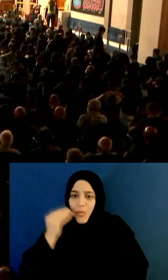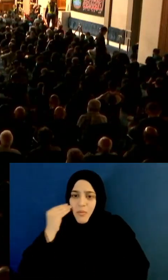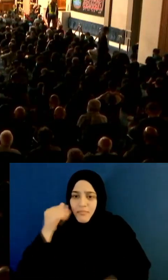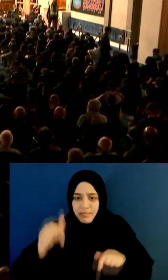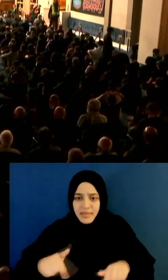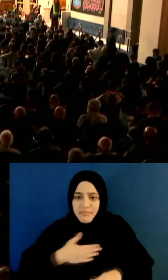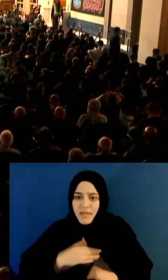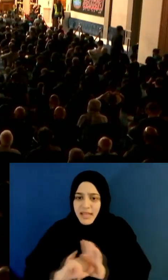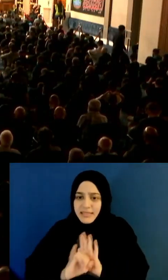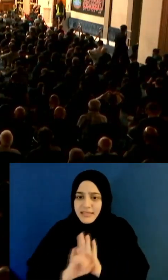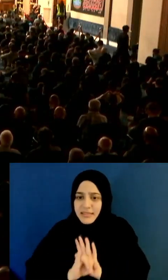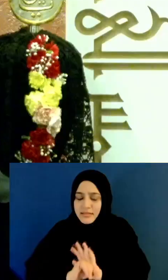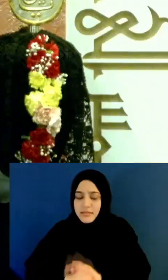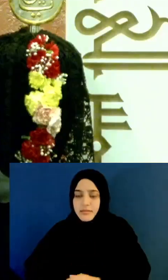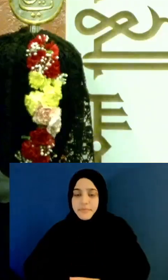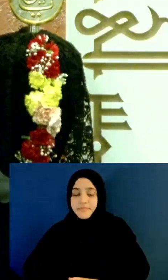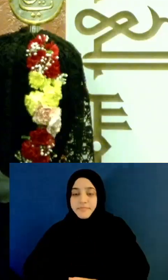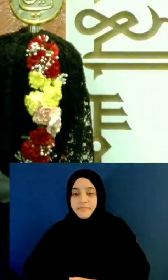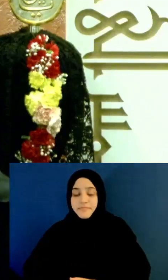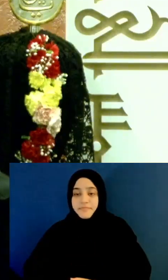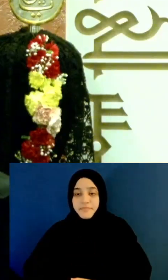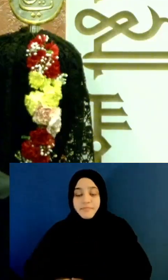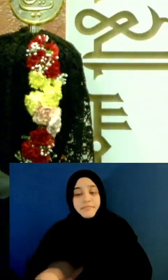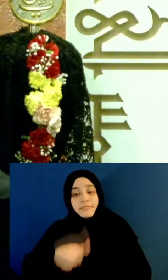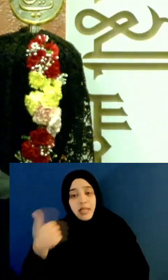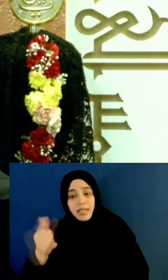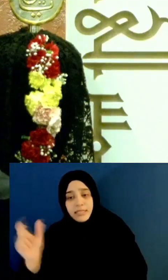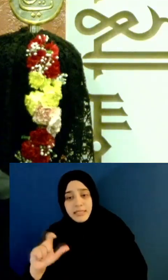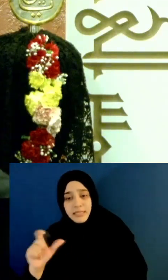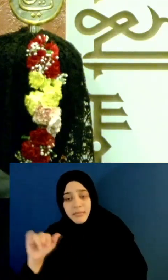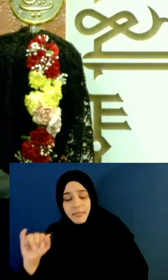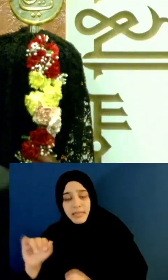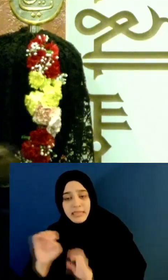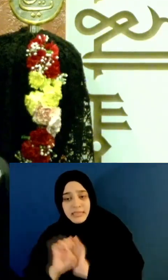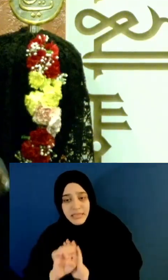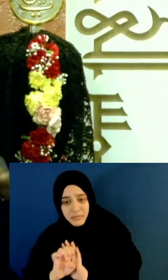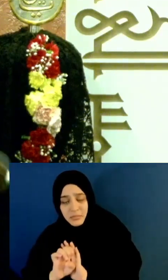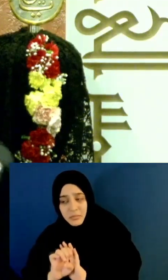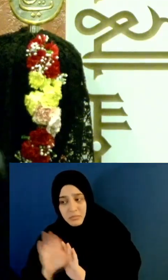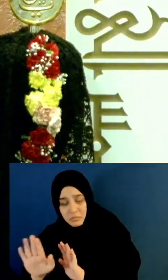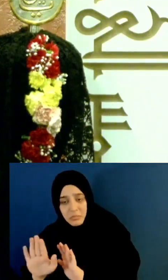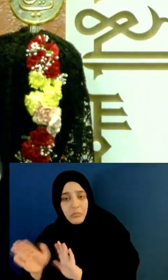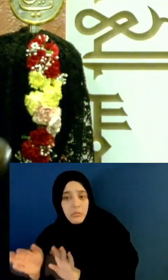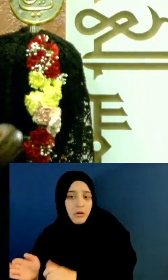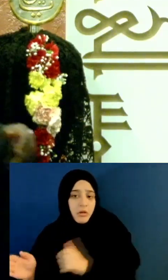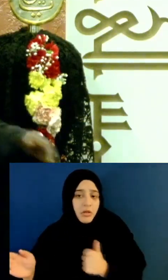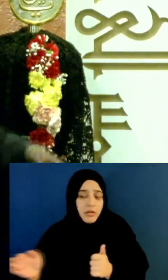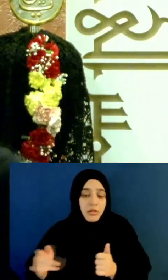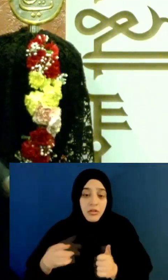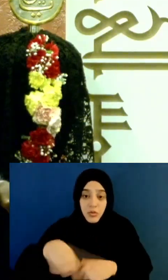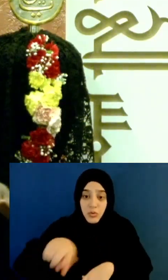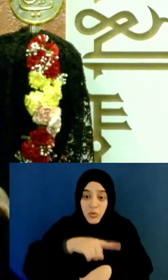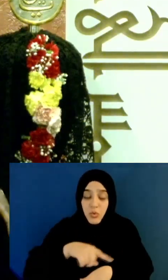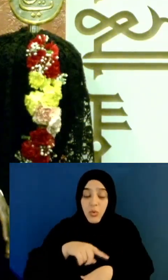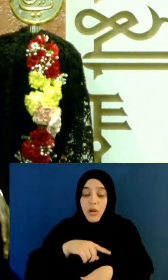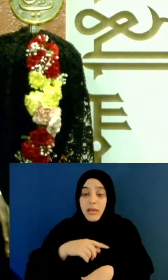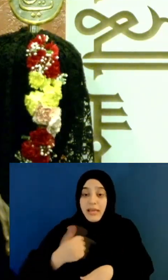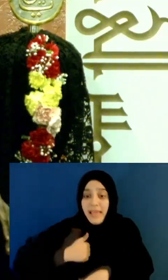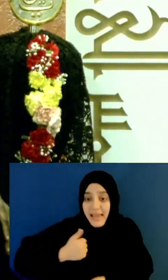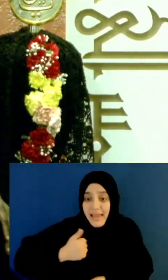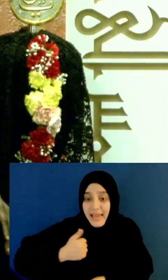Aside Islamic examples, you're a Canadian, you go somewhere, you feel proud, I belong here.